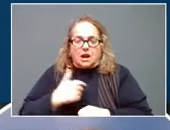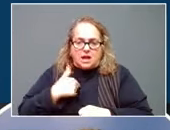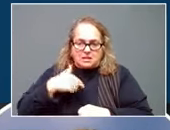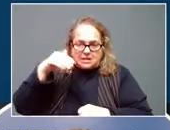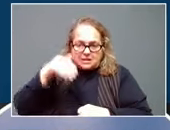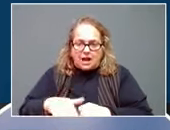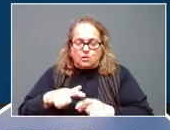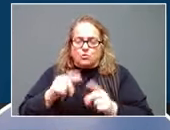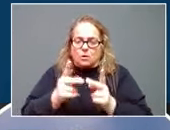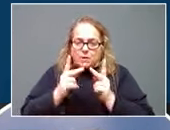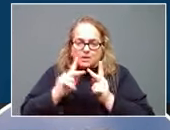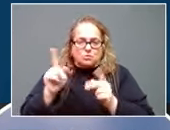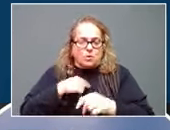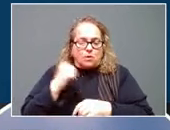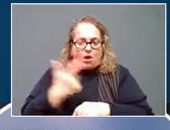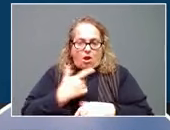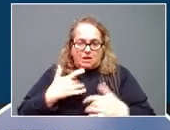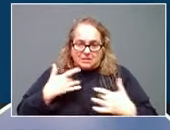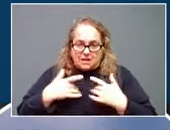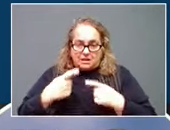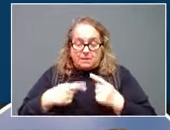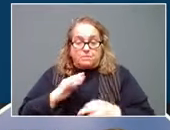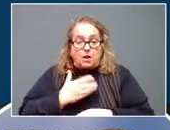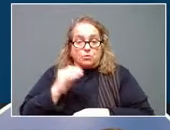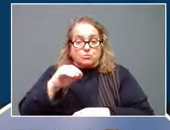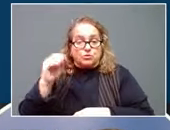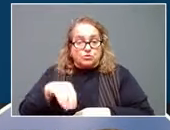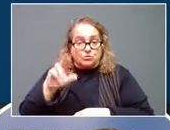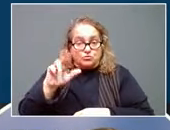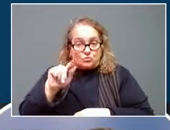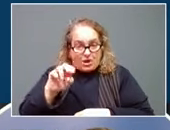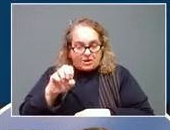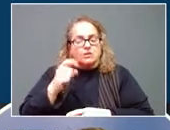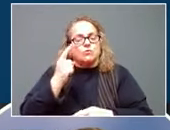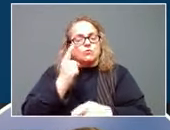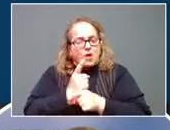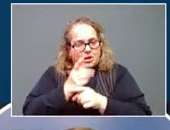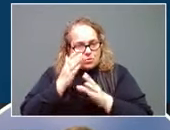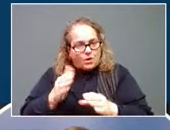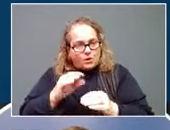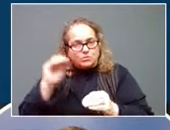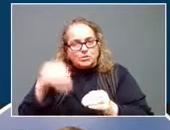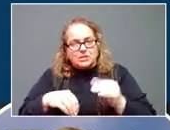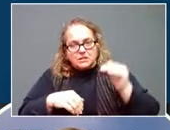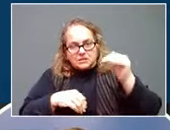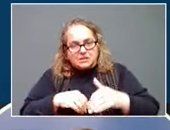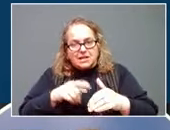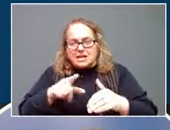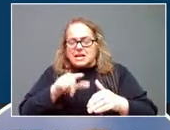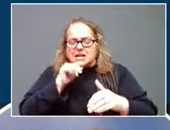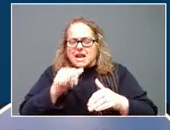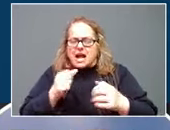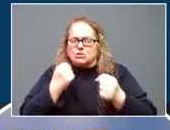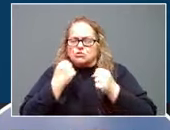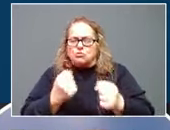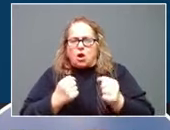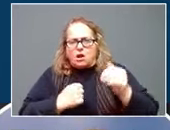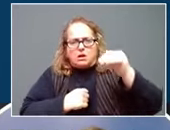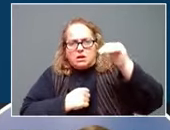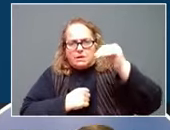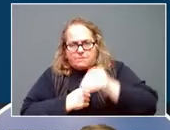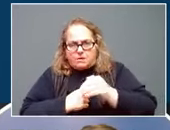all be excited about. Positivity rate, moving the right way. This one not as impacted by